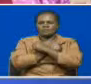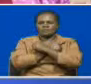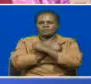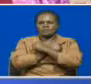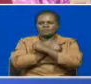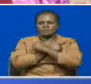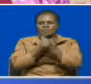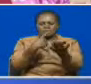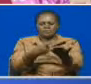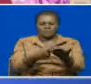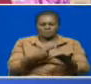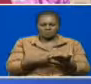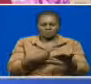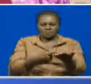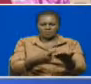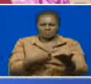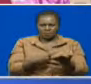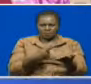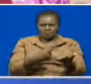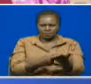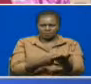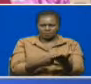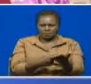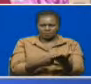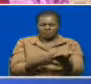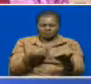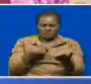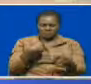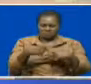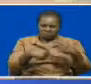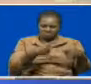I love that discussion as it was going on.